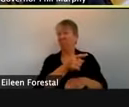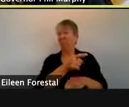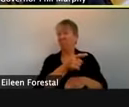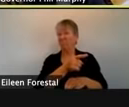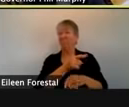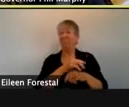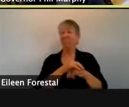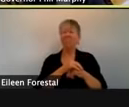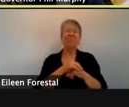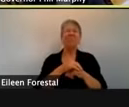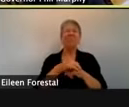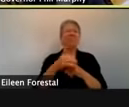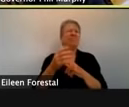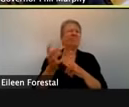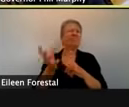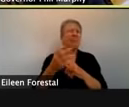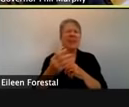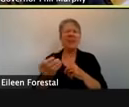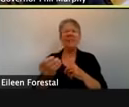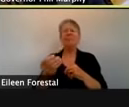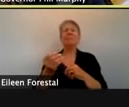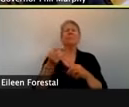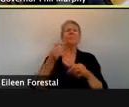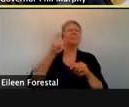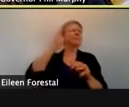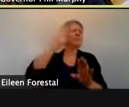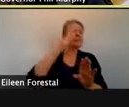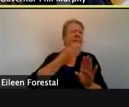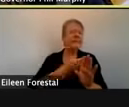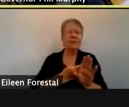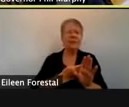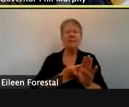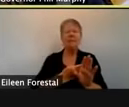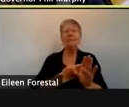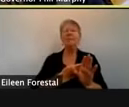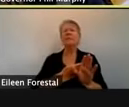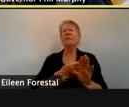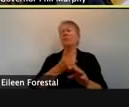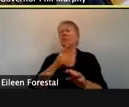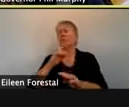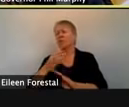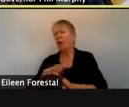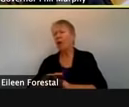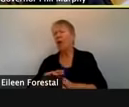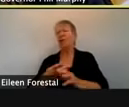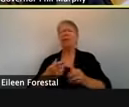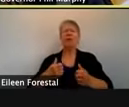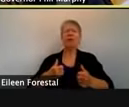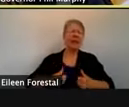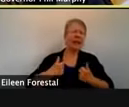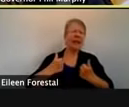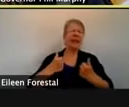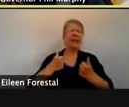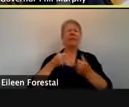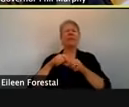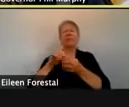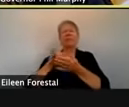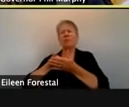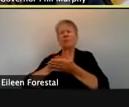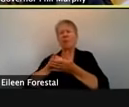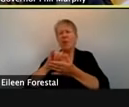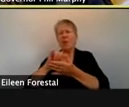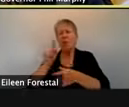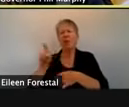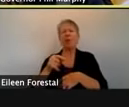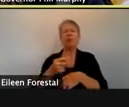York, and his son, Clifford, also who hangs his hat in New York, and his 2 beloved grandchildren, Piper and Nolan. He